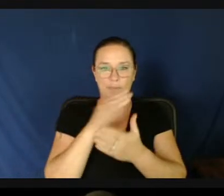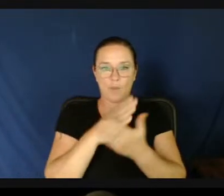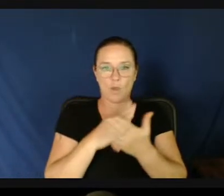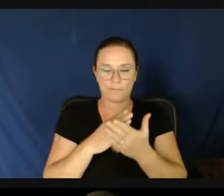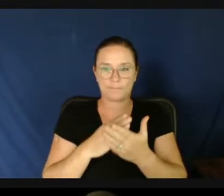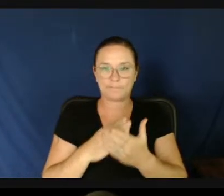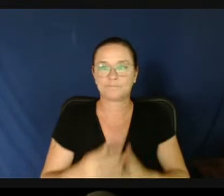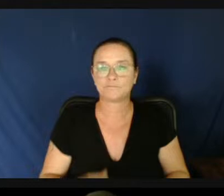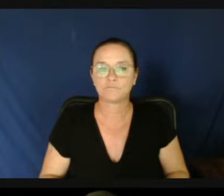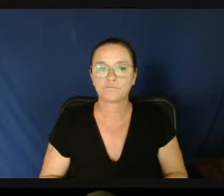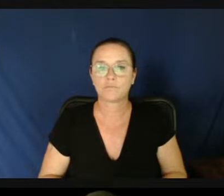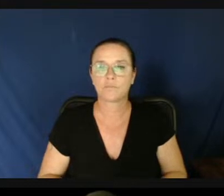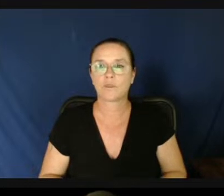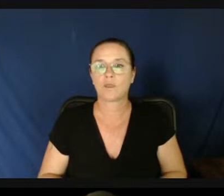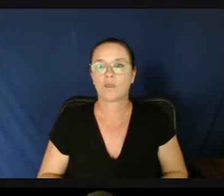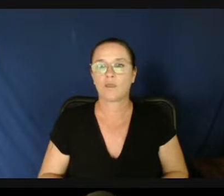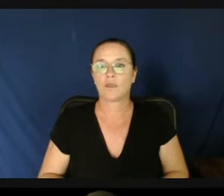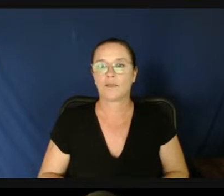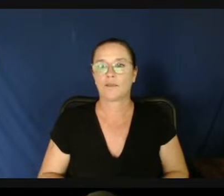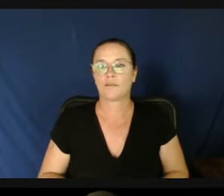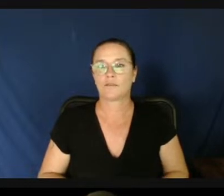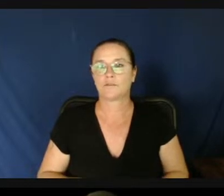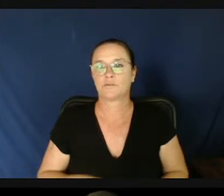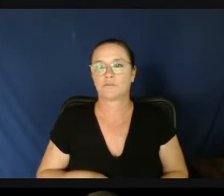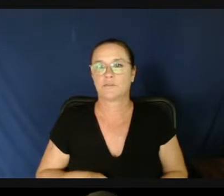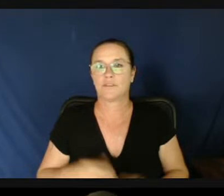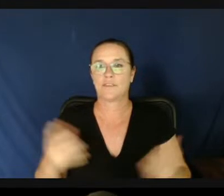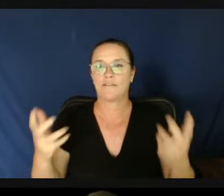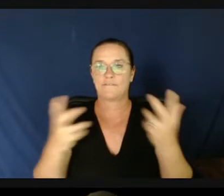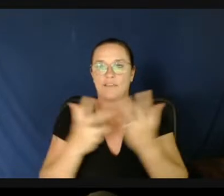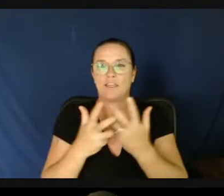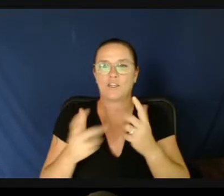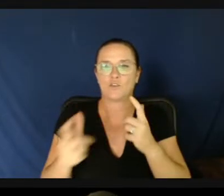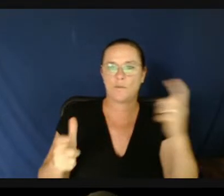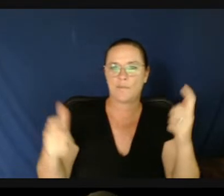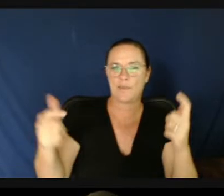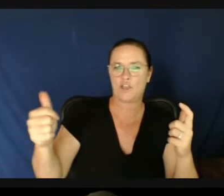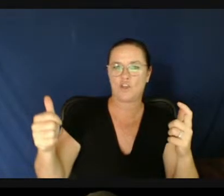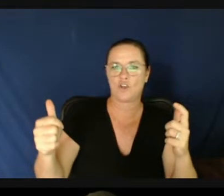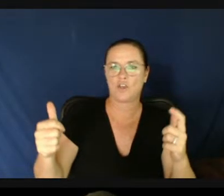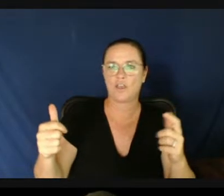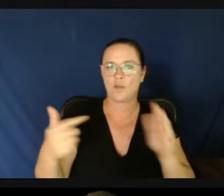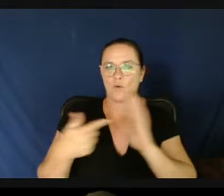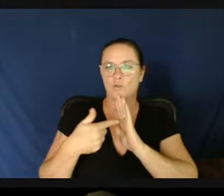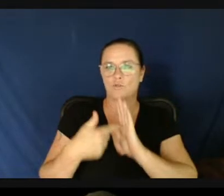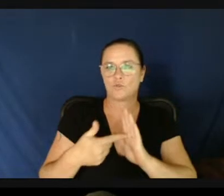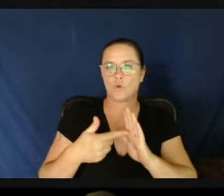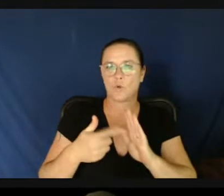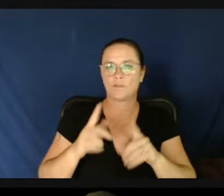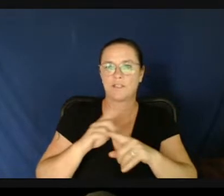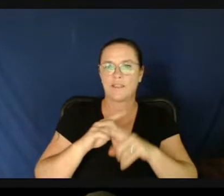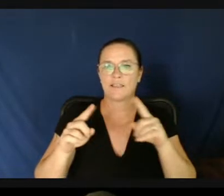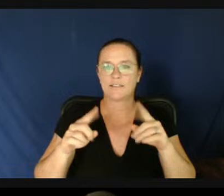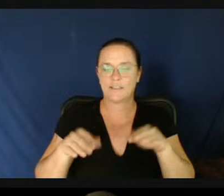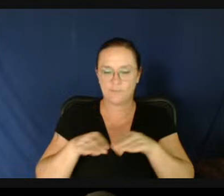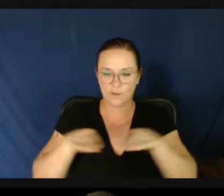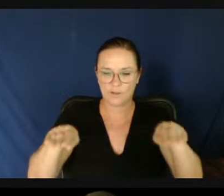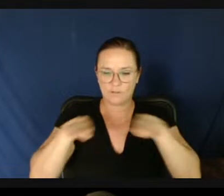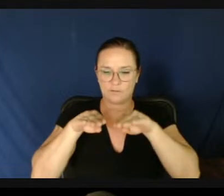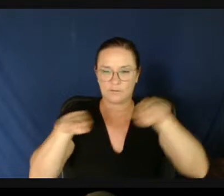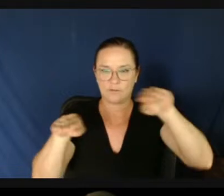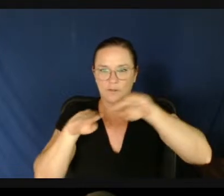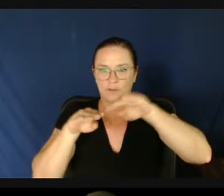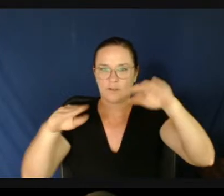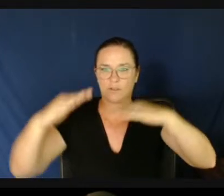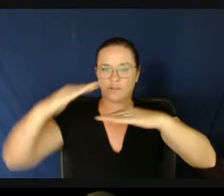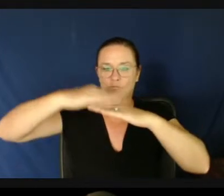they fit this into a larger schematic where they show these different bedding planes where different